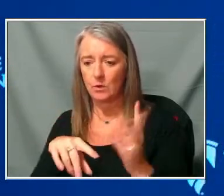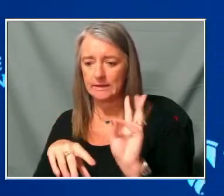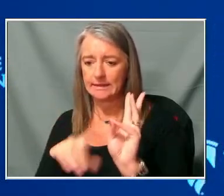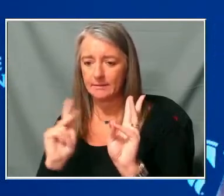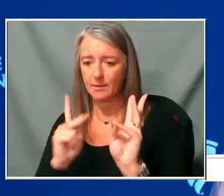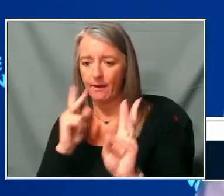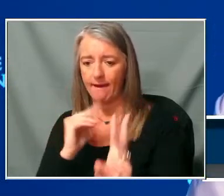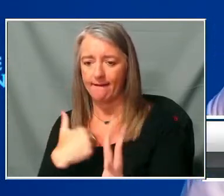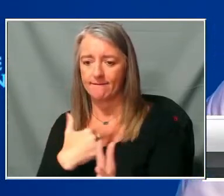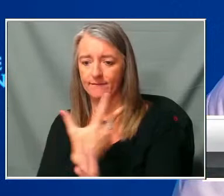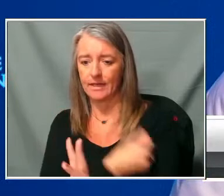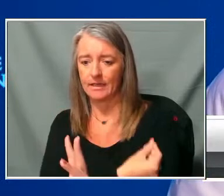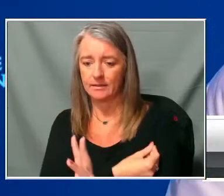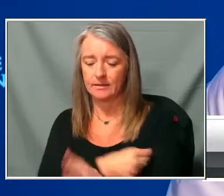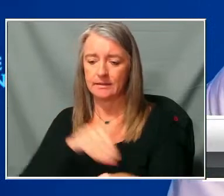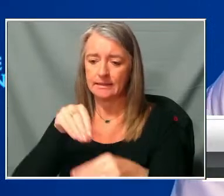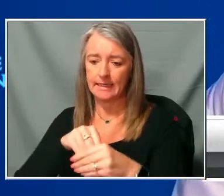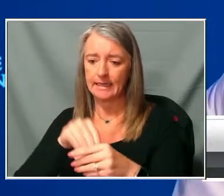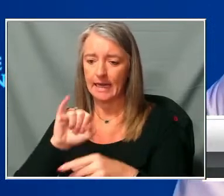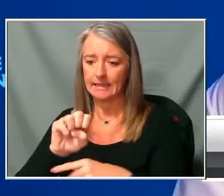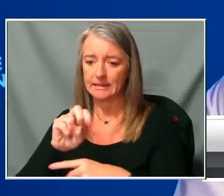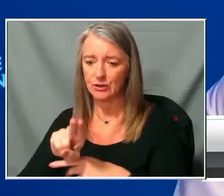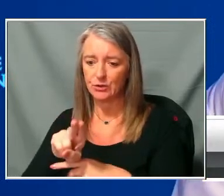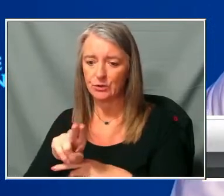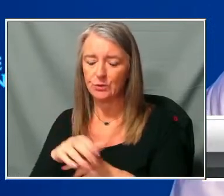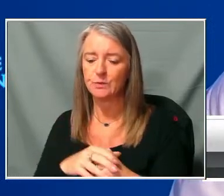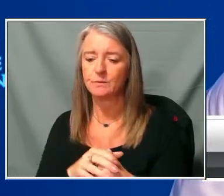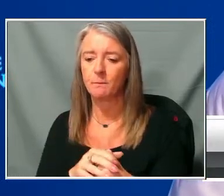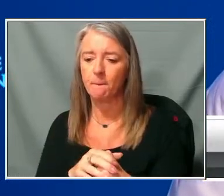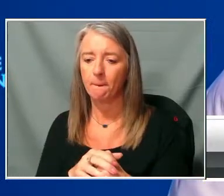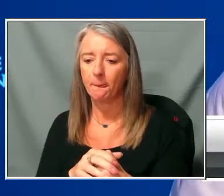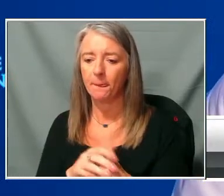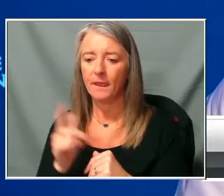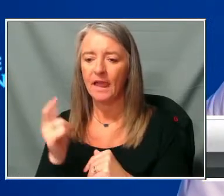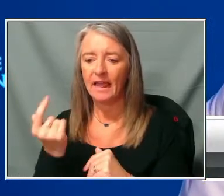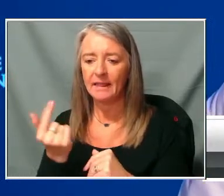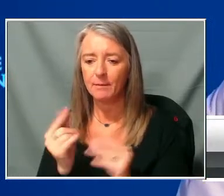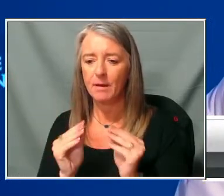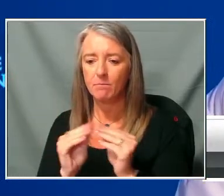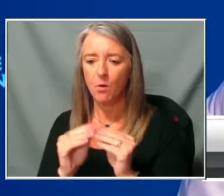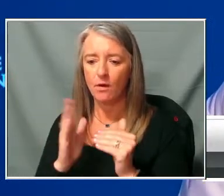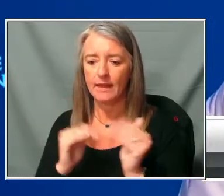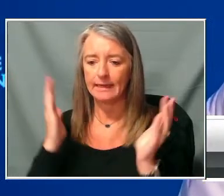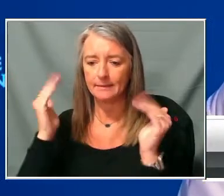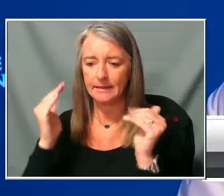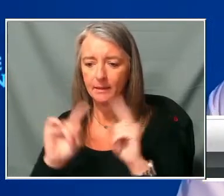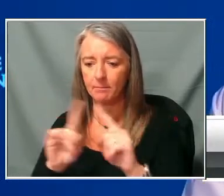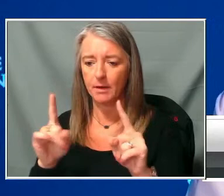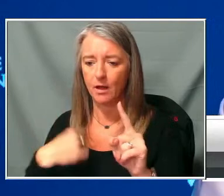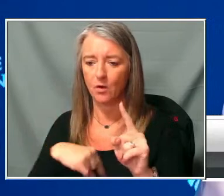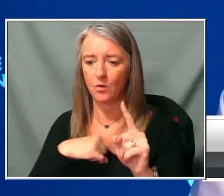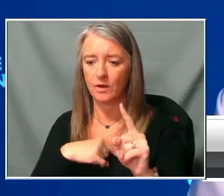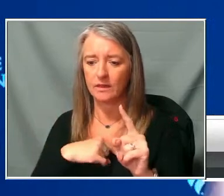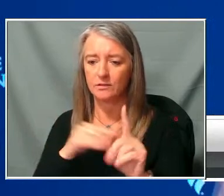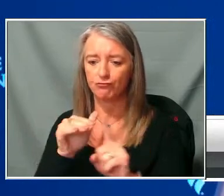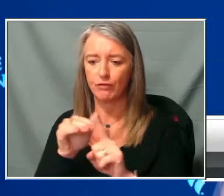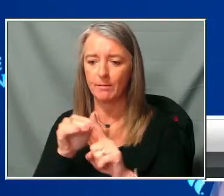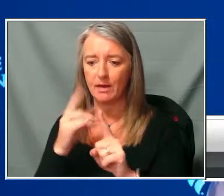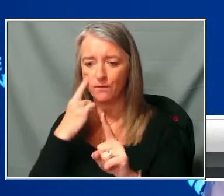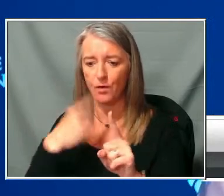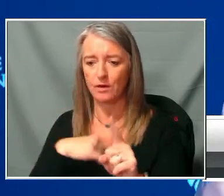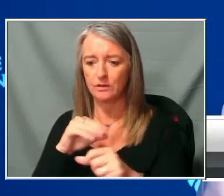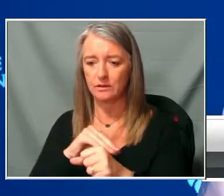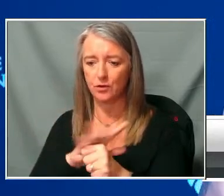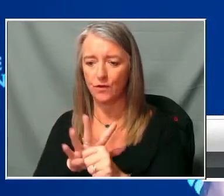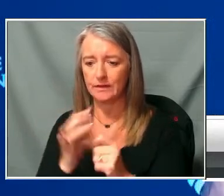intubated in the ICU. It's a little bit more than expected, I would say, but that's a reminder for us that COVID is still a